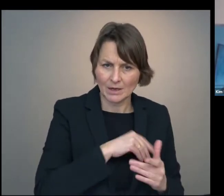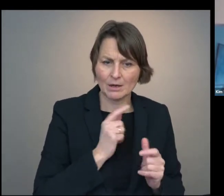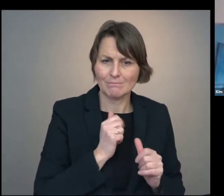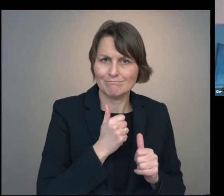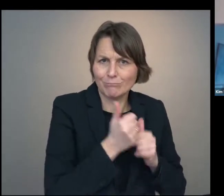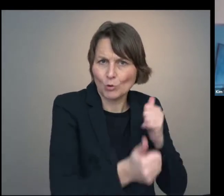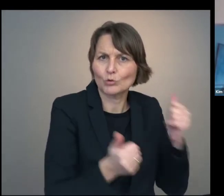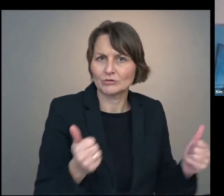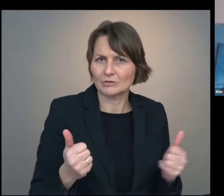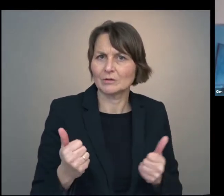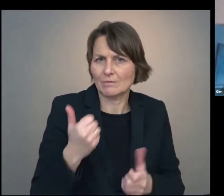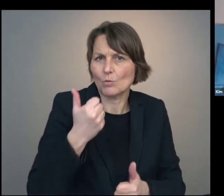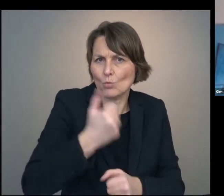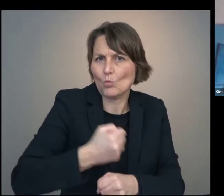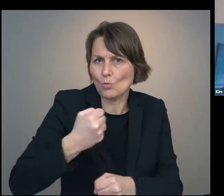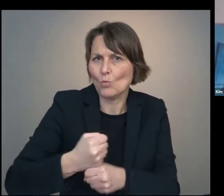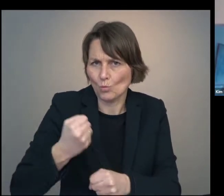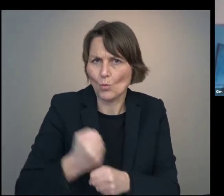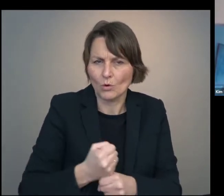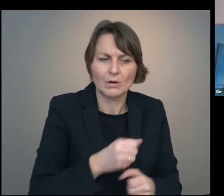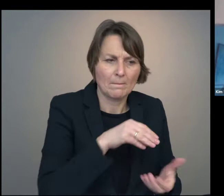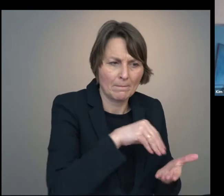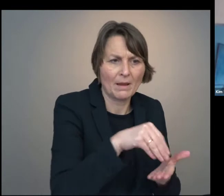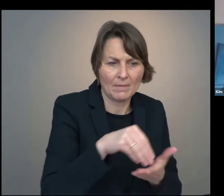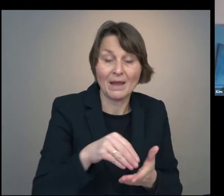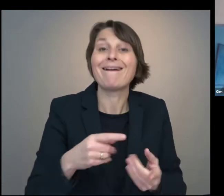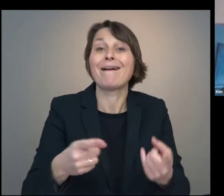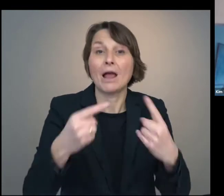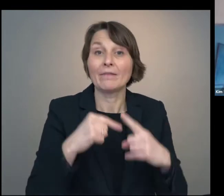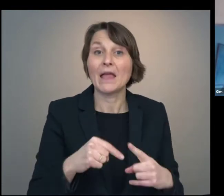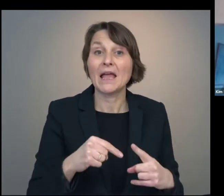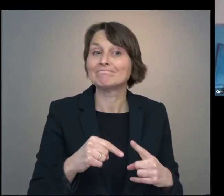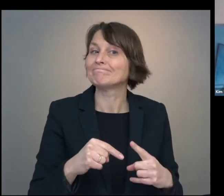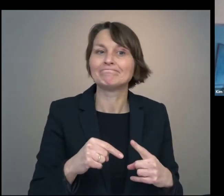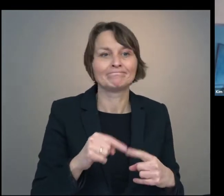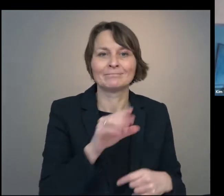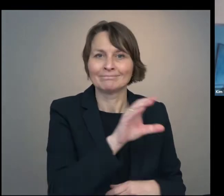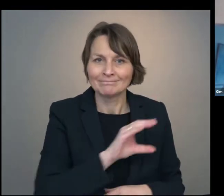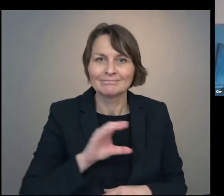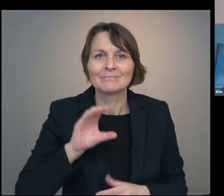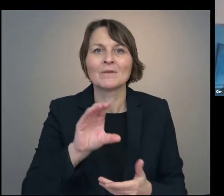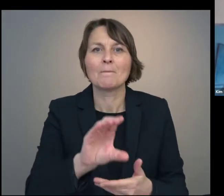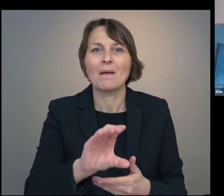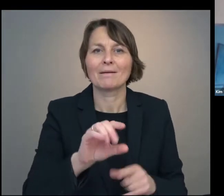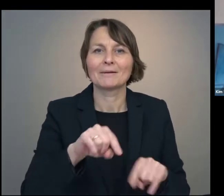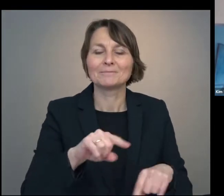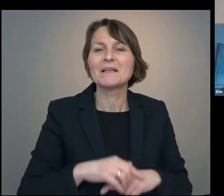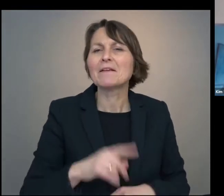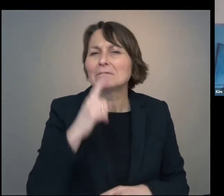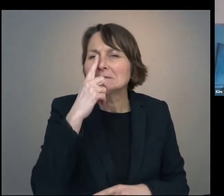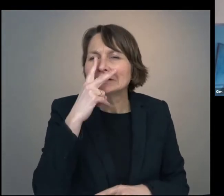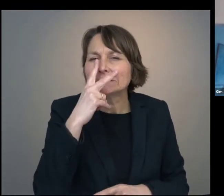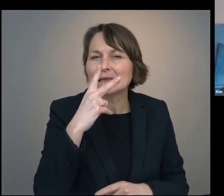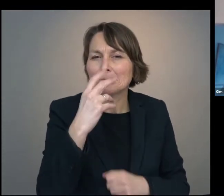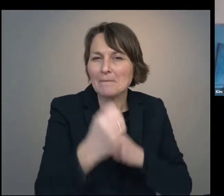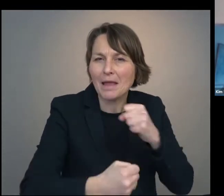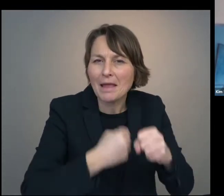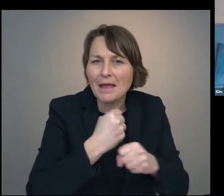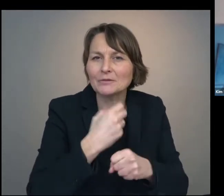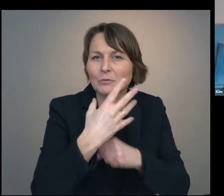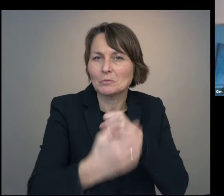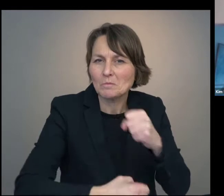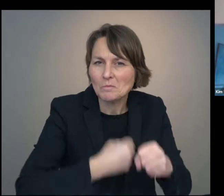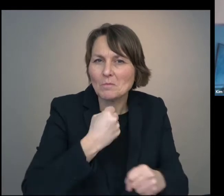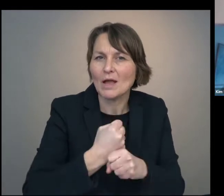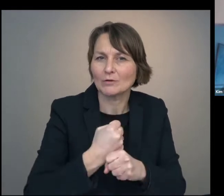it. If you continue to dive into our annual accounts, annual report, you